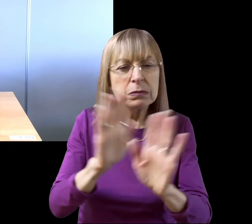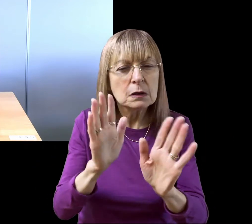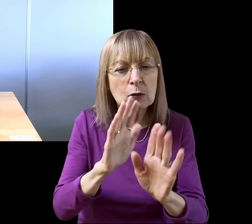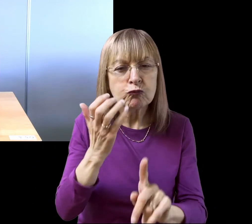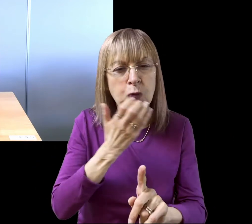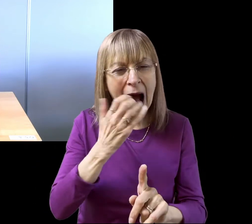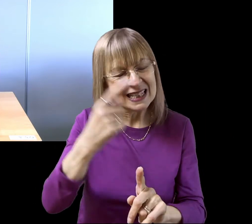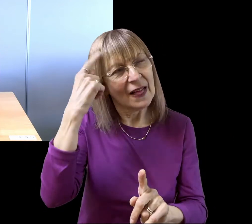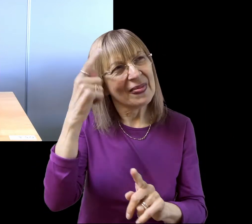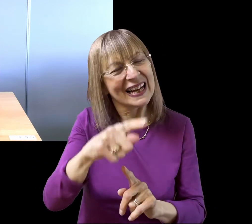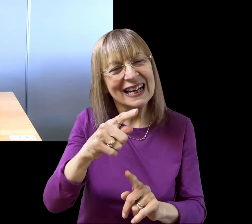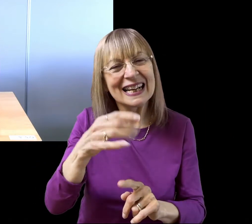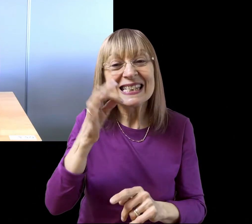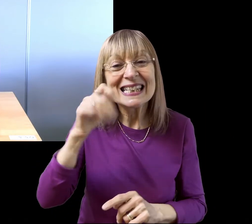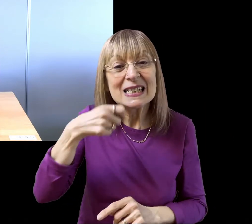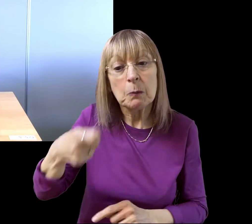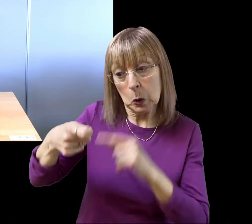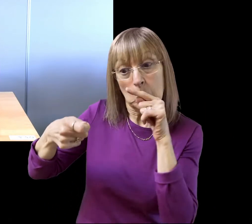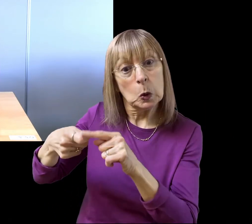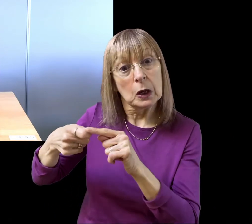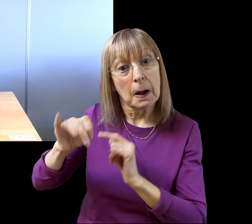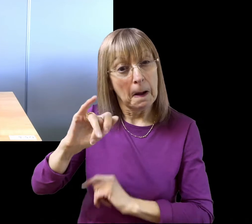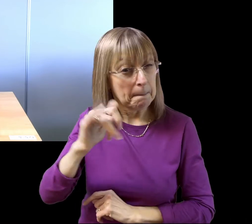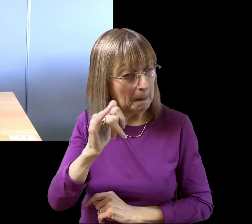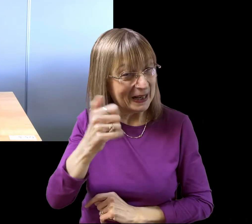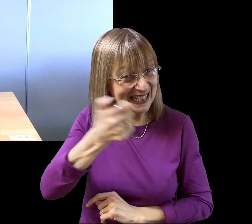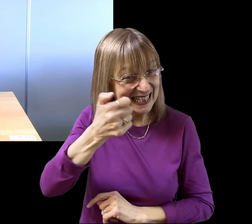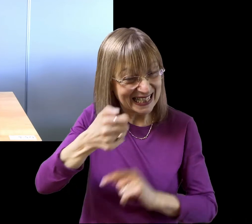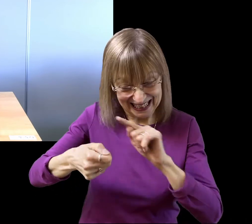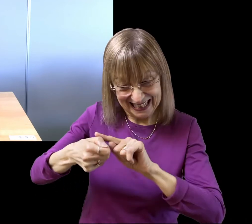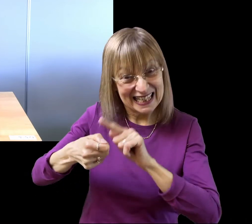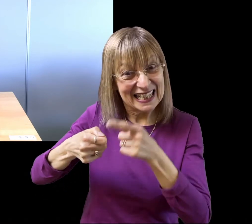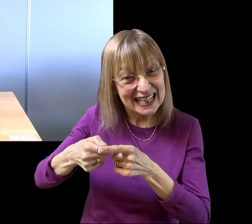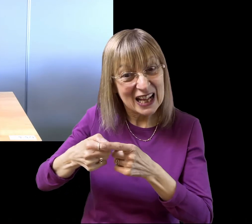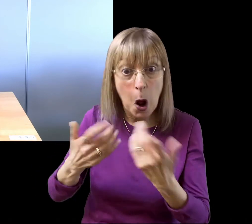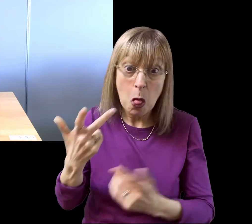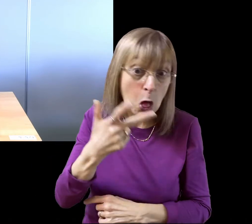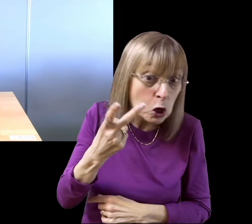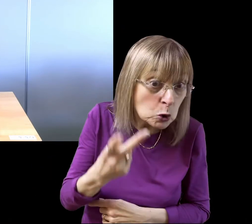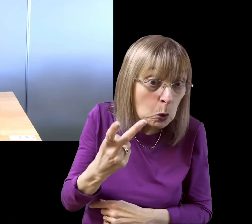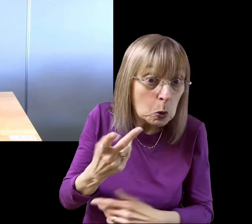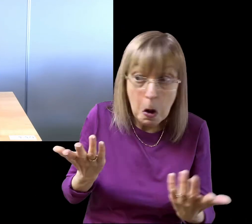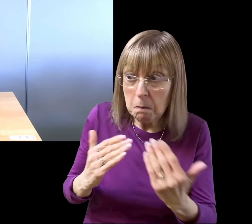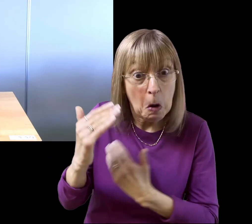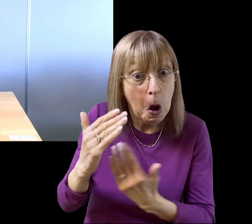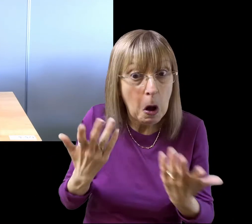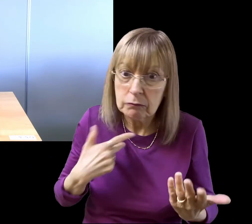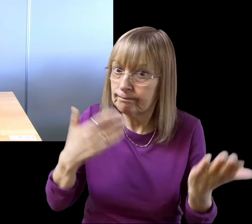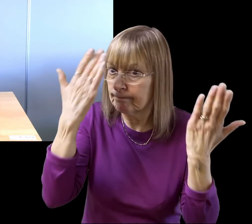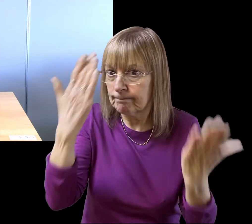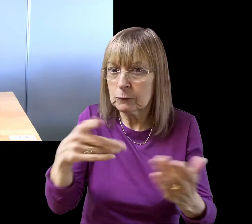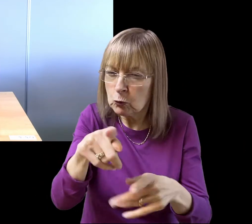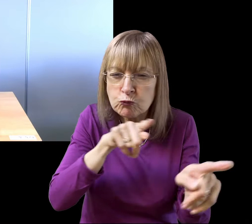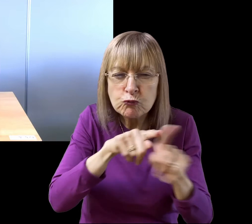of rice you can get on a teaspoon. Now, it might be 16, it might be 32, it might be 64, I don't want to say. But